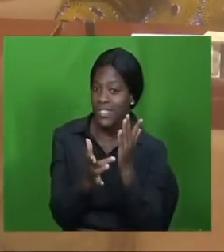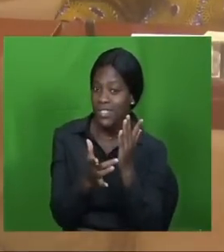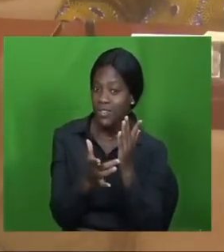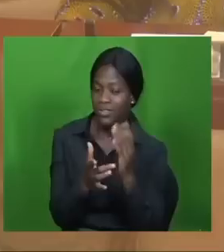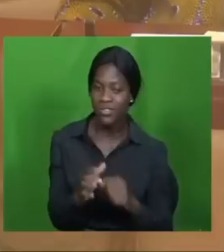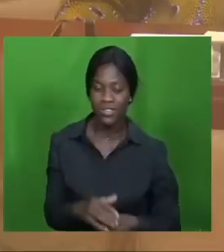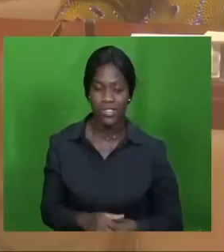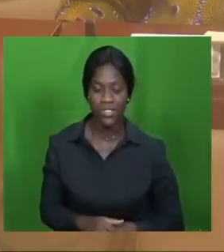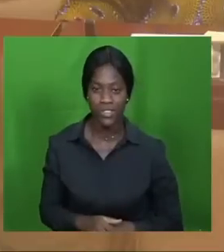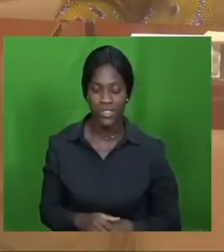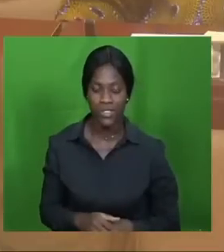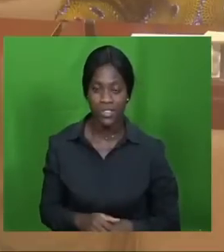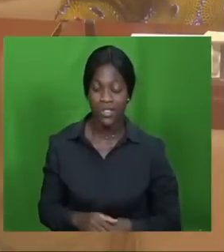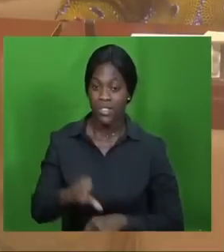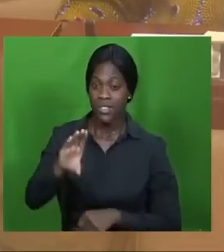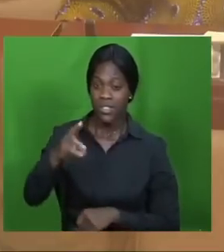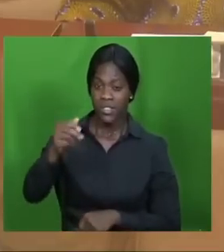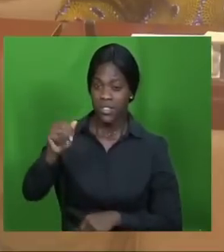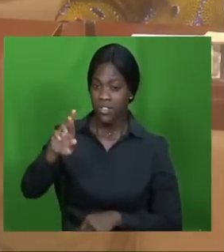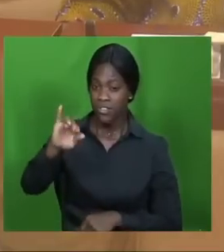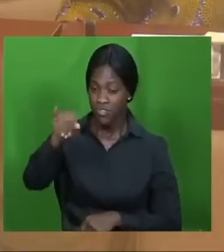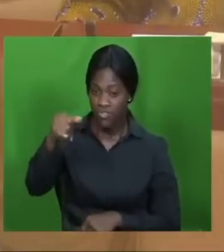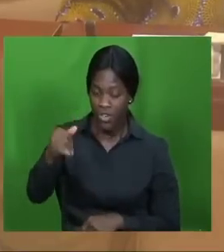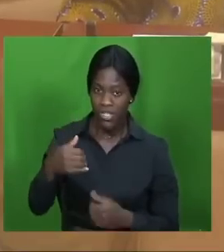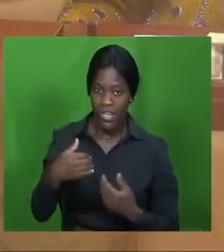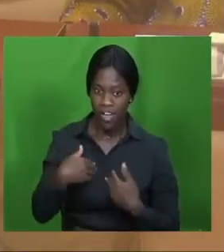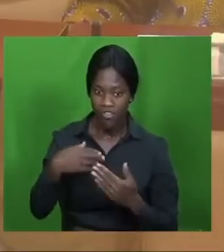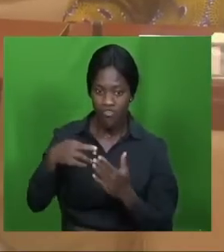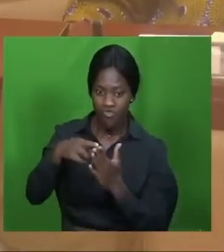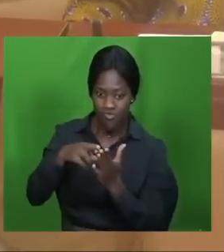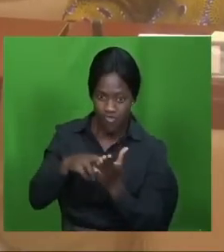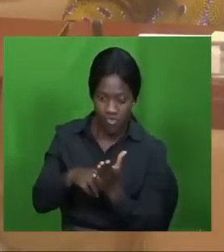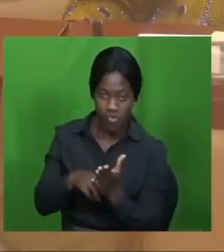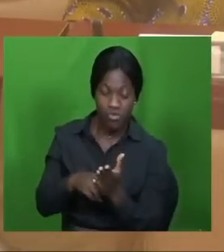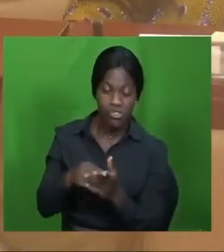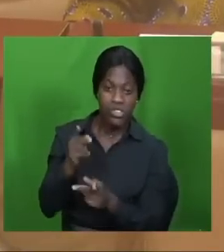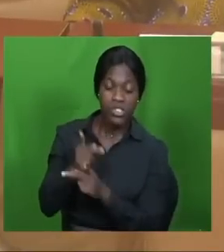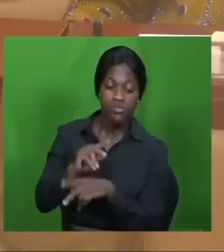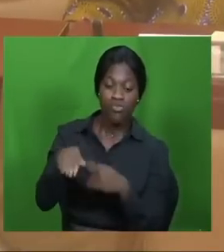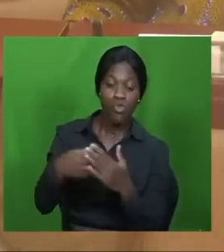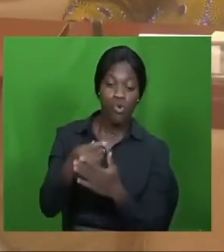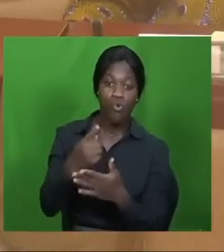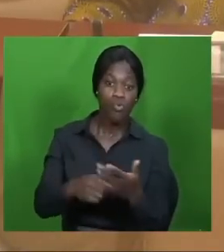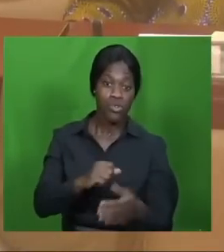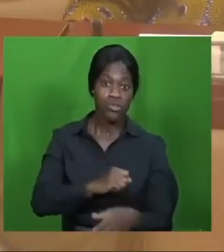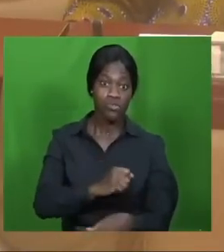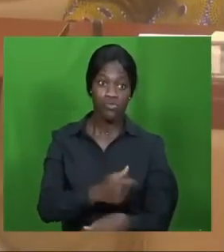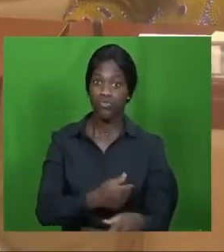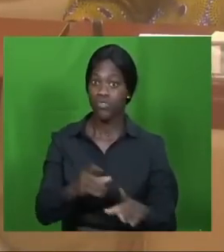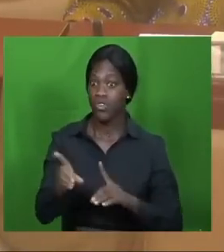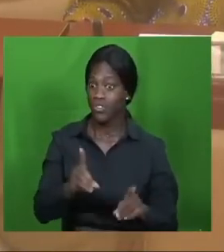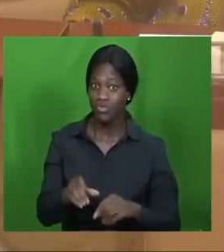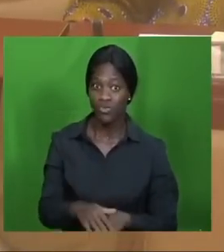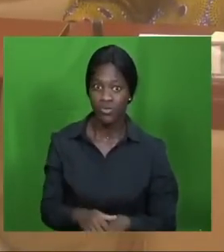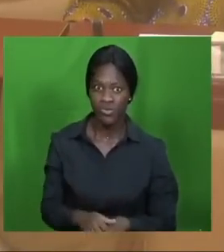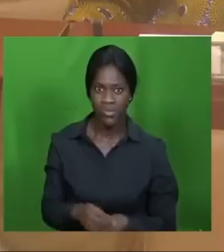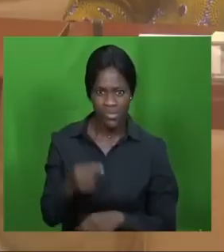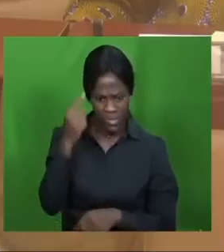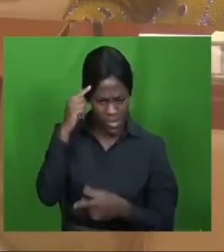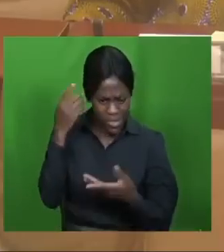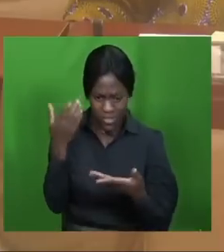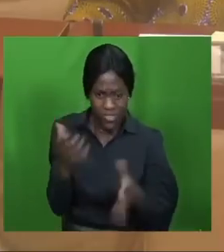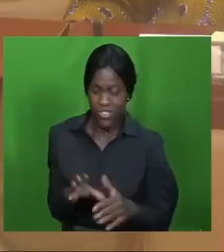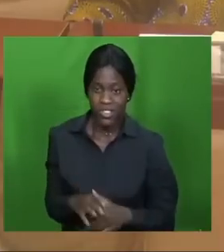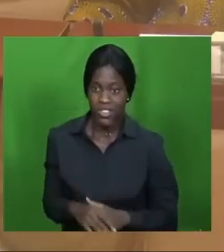having access to the records of the Auditor General. And that will be it. I don't see we